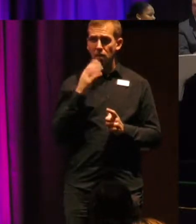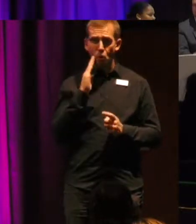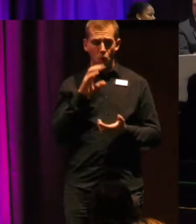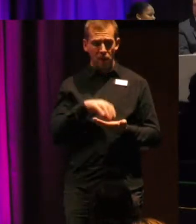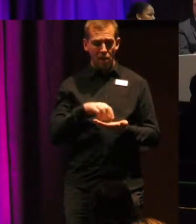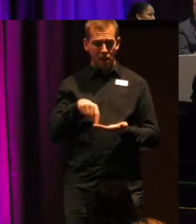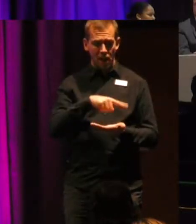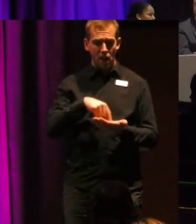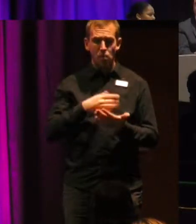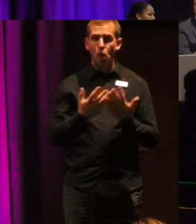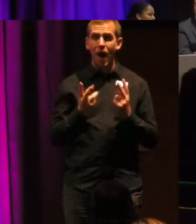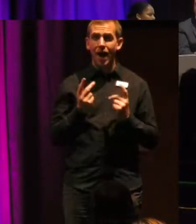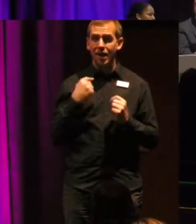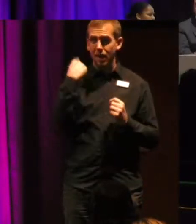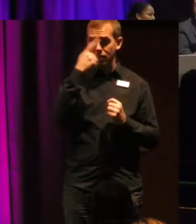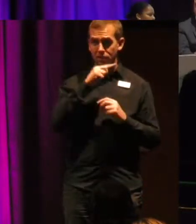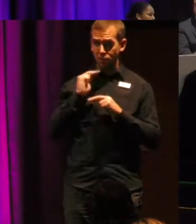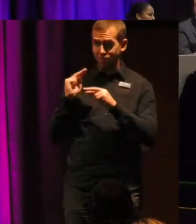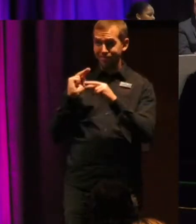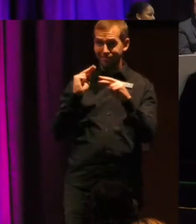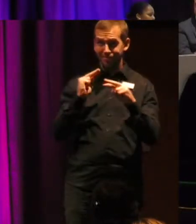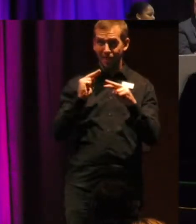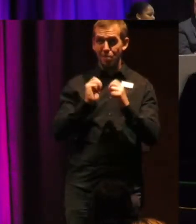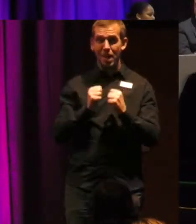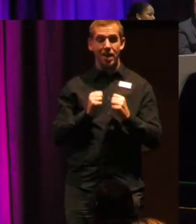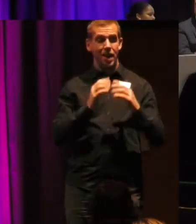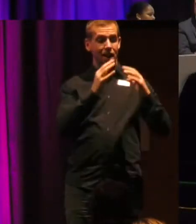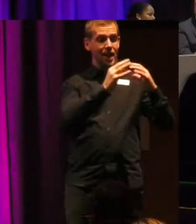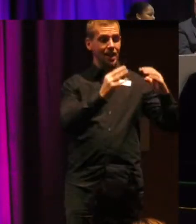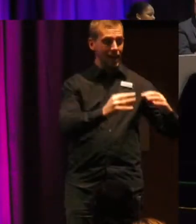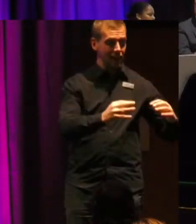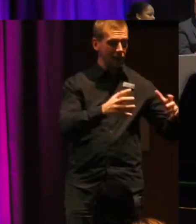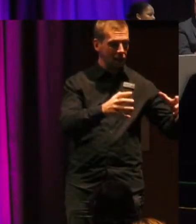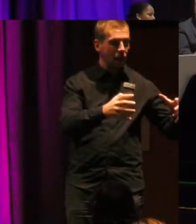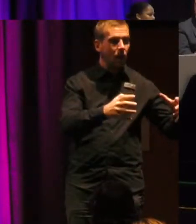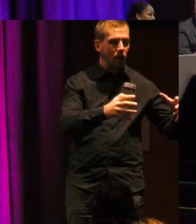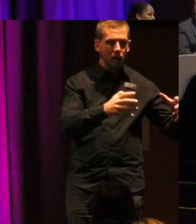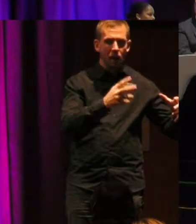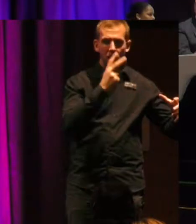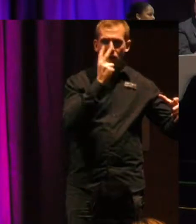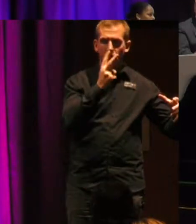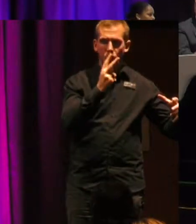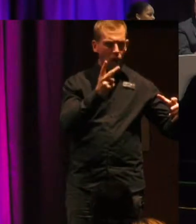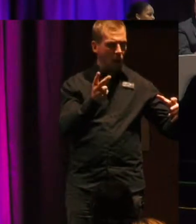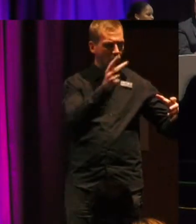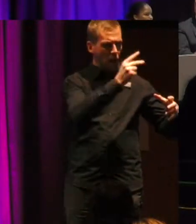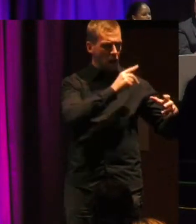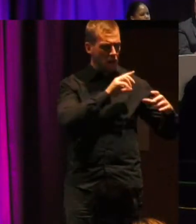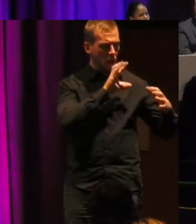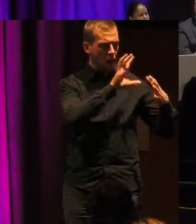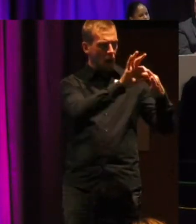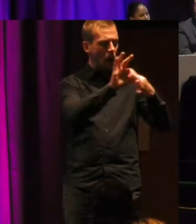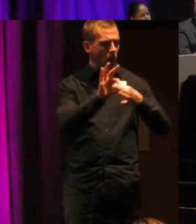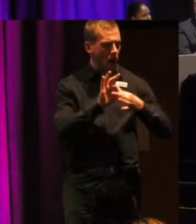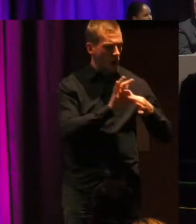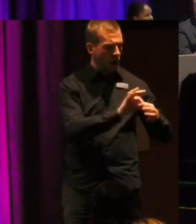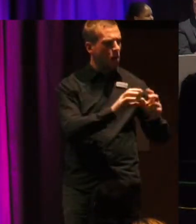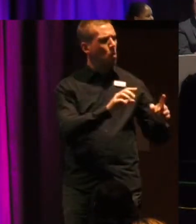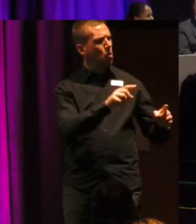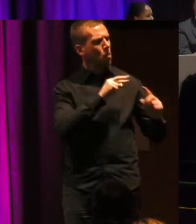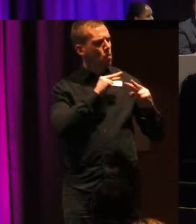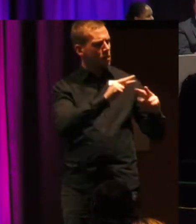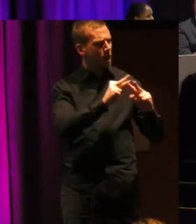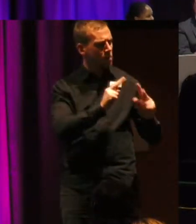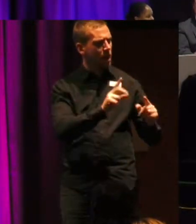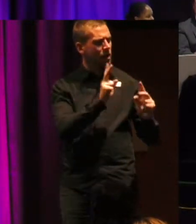many other people that look like us. Suddenly, when we went online, we saw a whole community of people who were like us, who were facing the same problems, the same challenges,